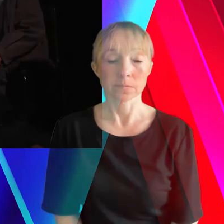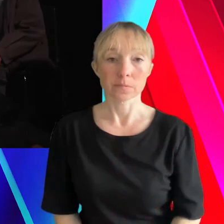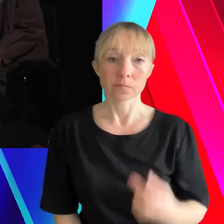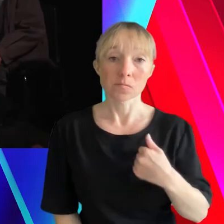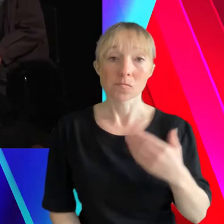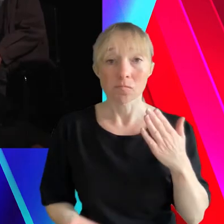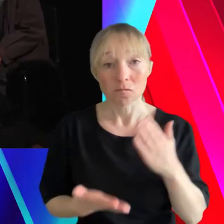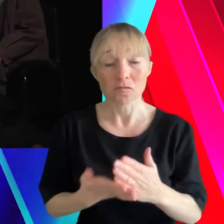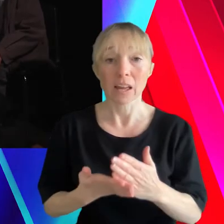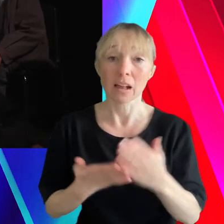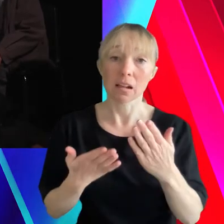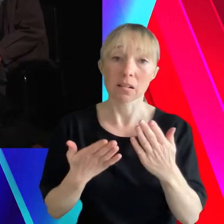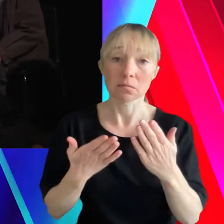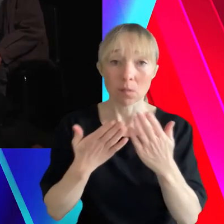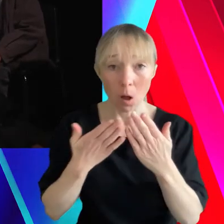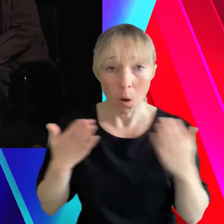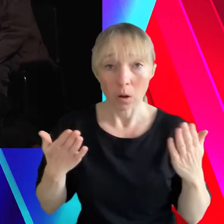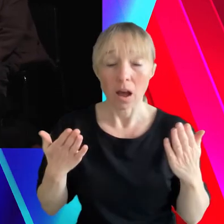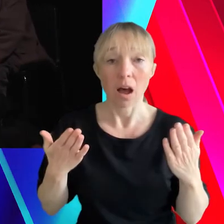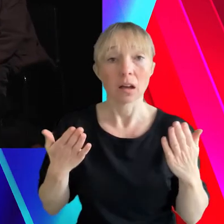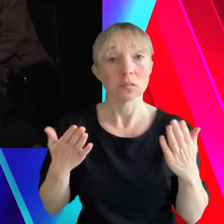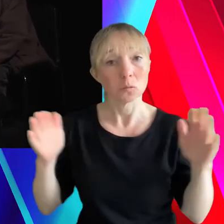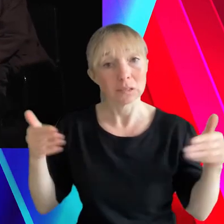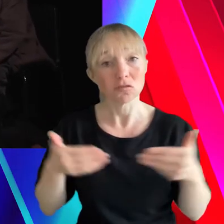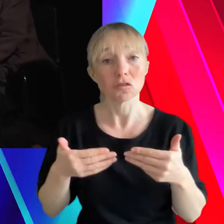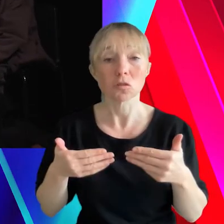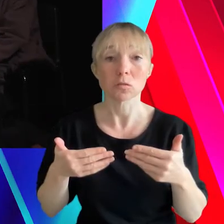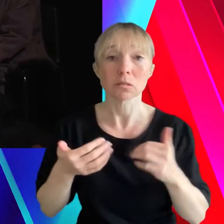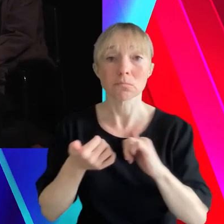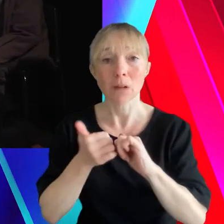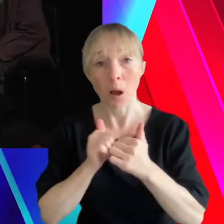It's my real honor and privilege to